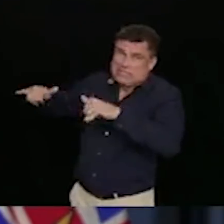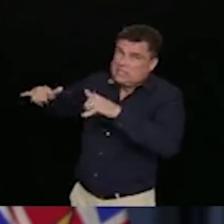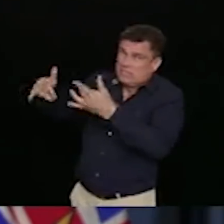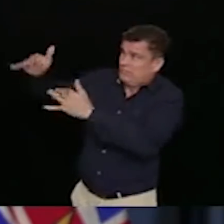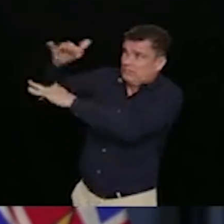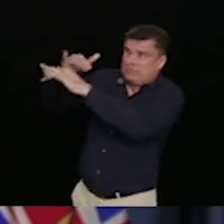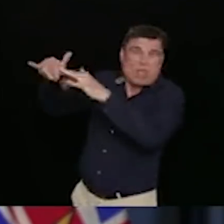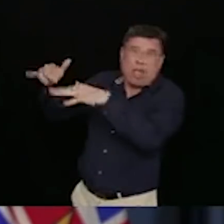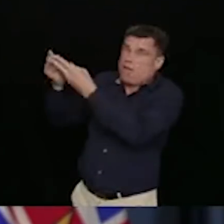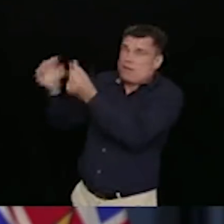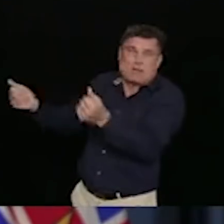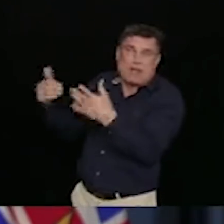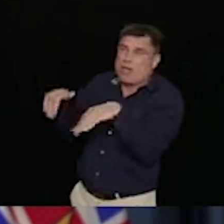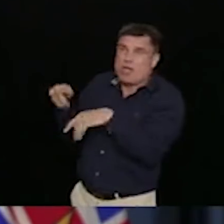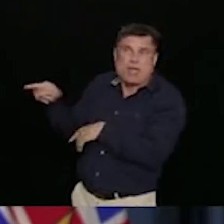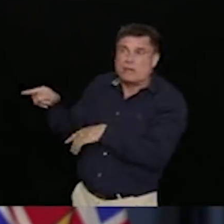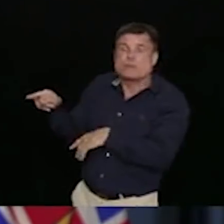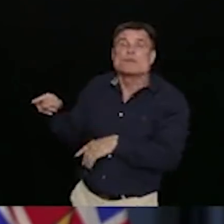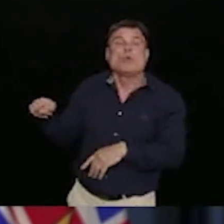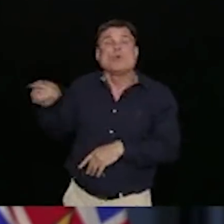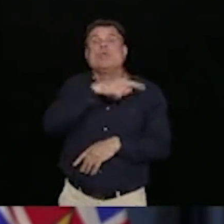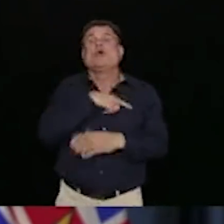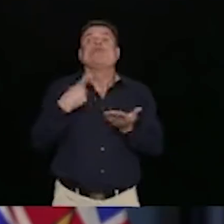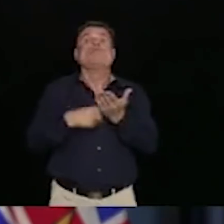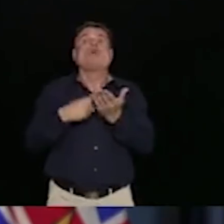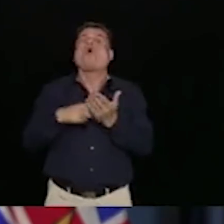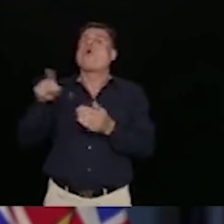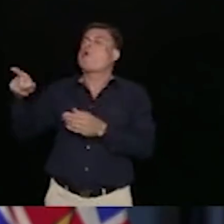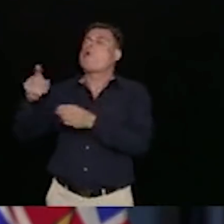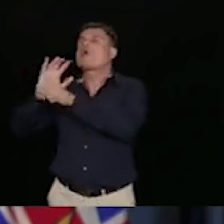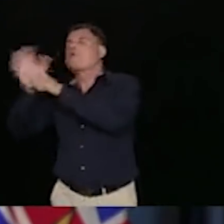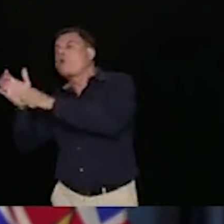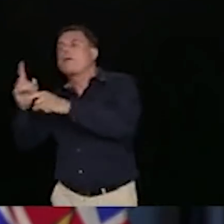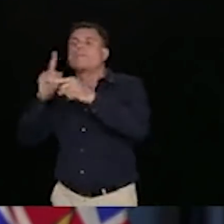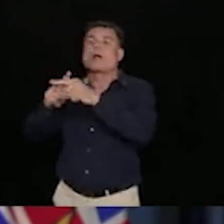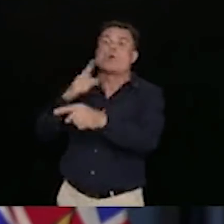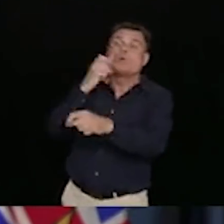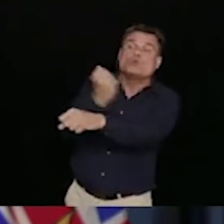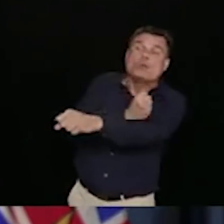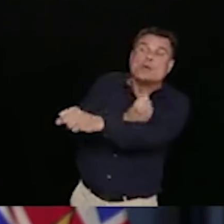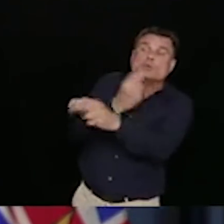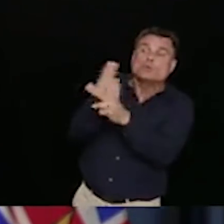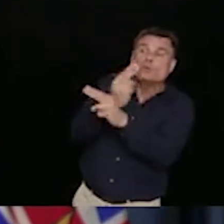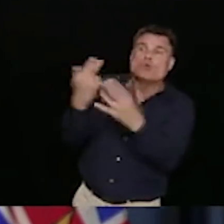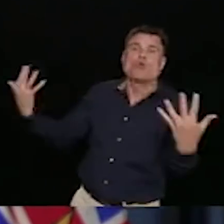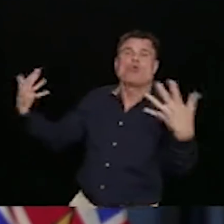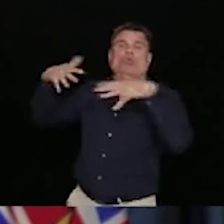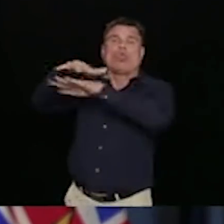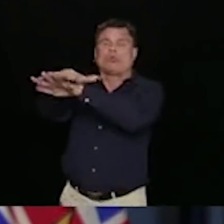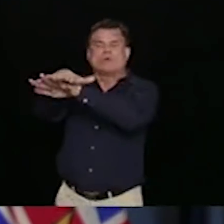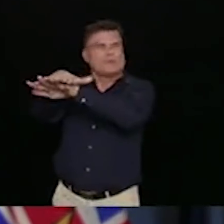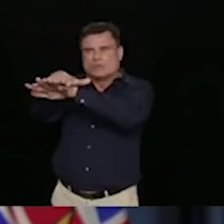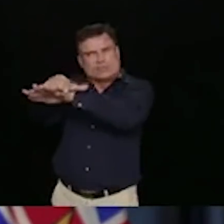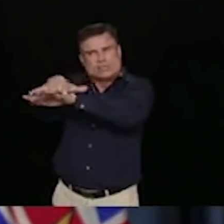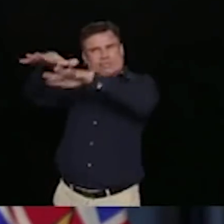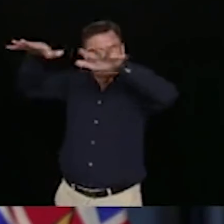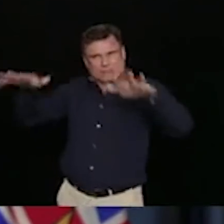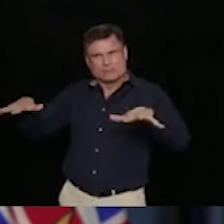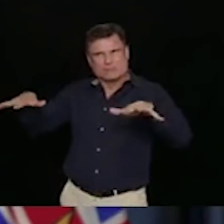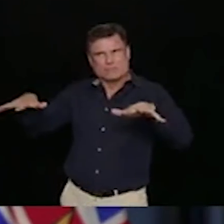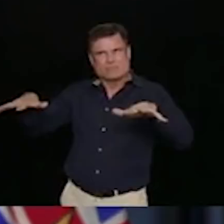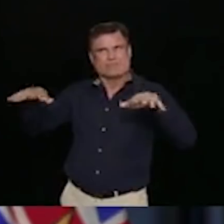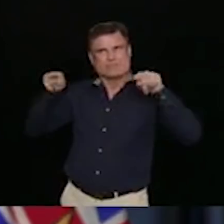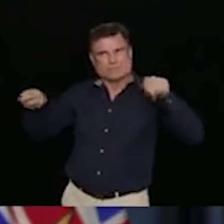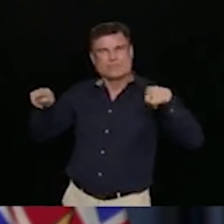that we should bring these two things together, nor do I think that we need to separate them to get better outcomes. We are working as hard as we can.